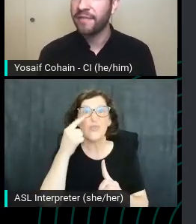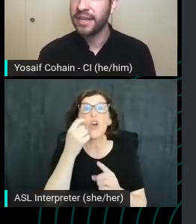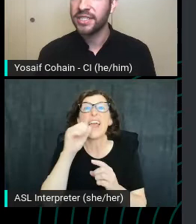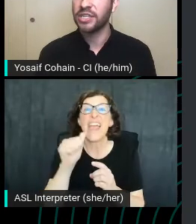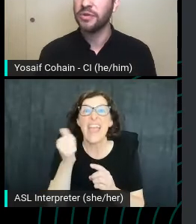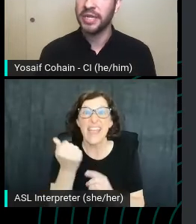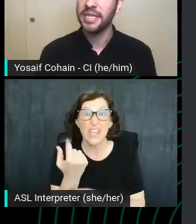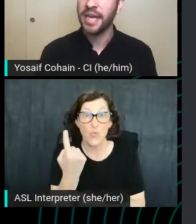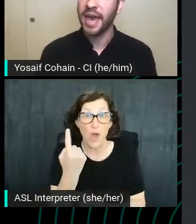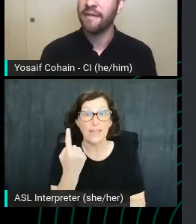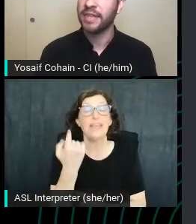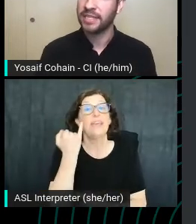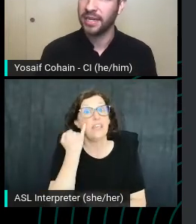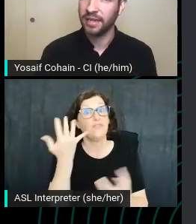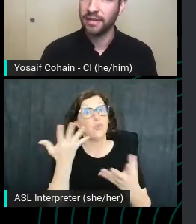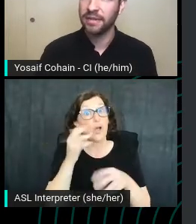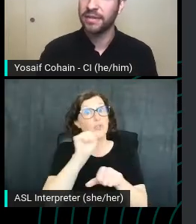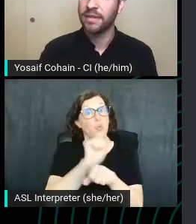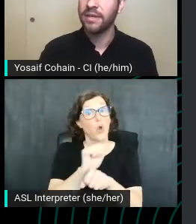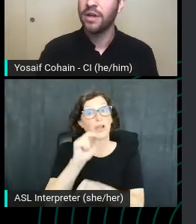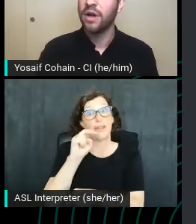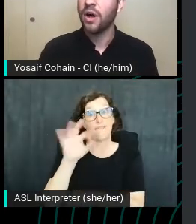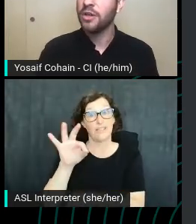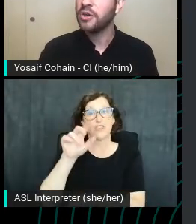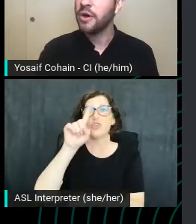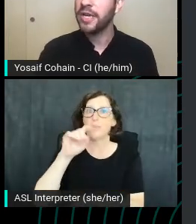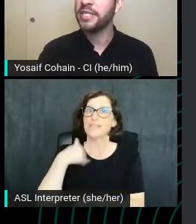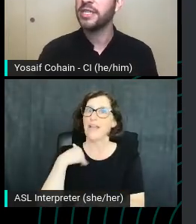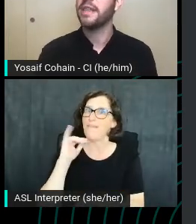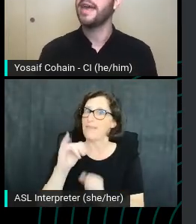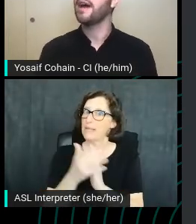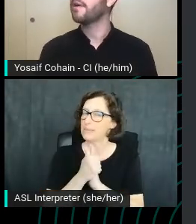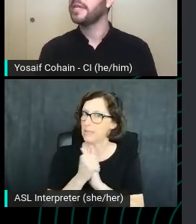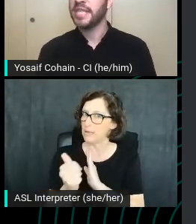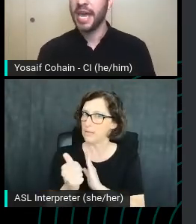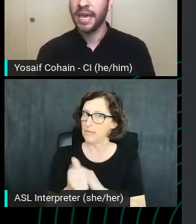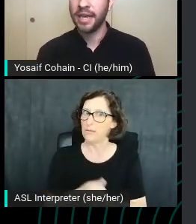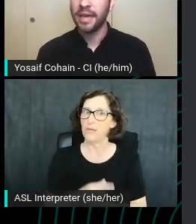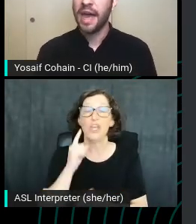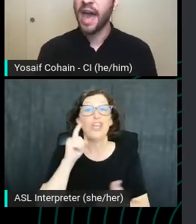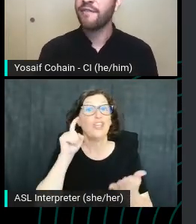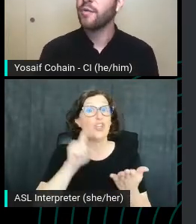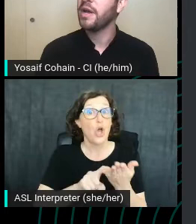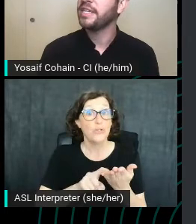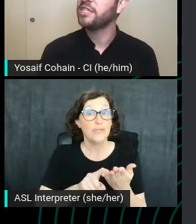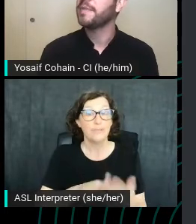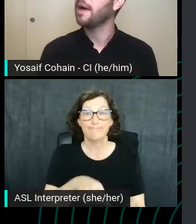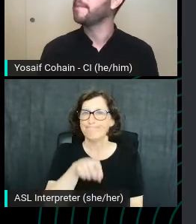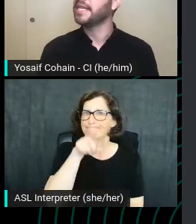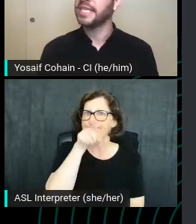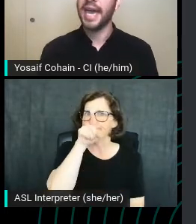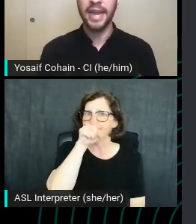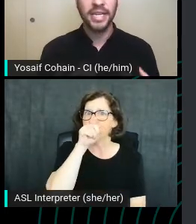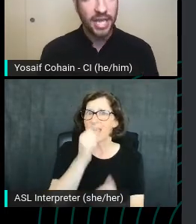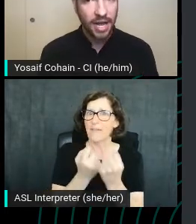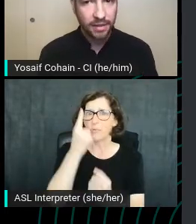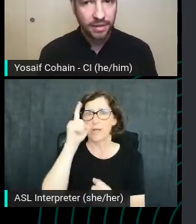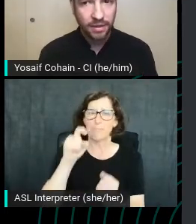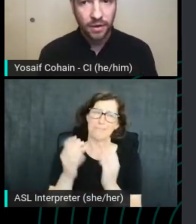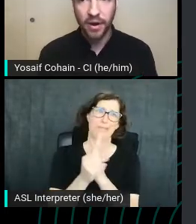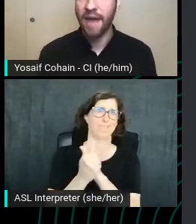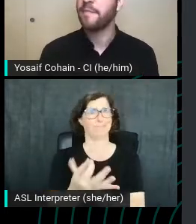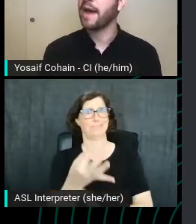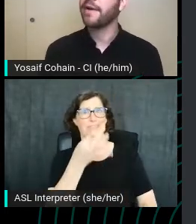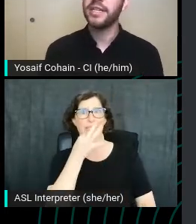at Netflix, you need to have this skill. Also notice they aren't saying everyone needs to be amazing at